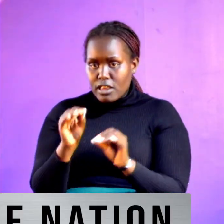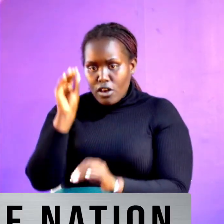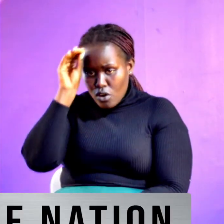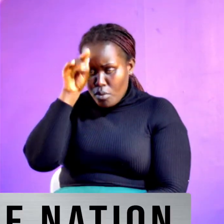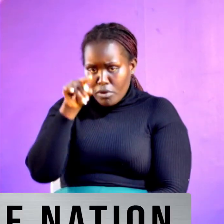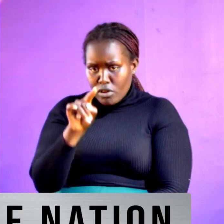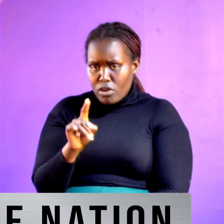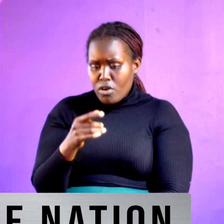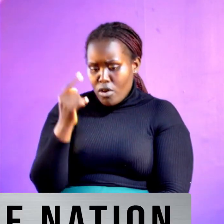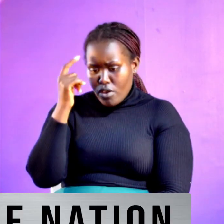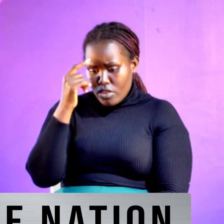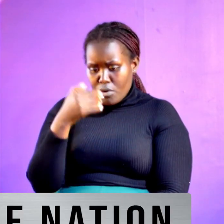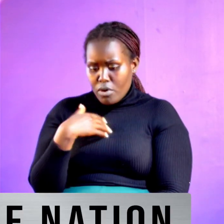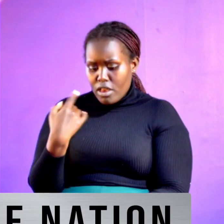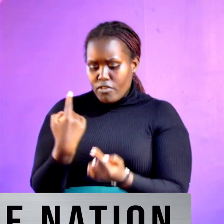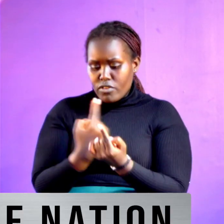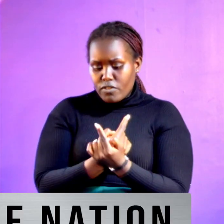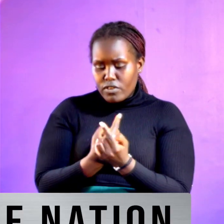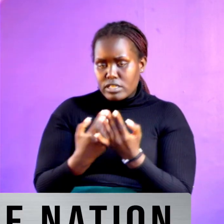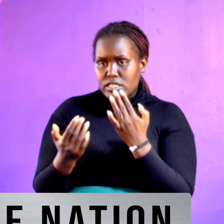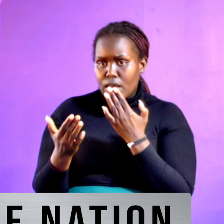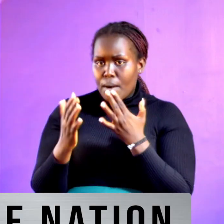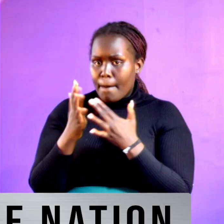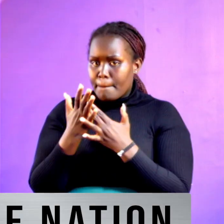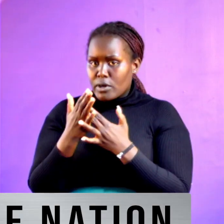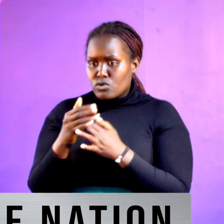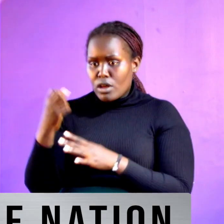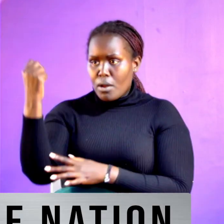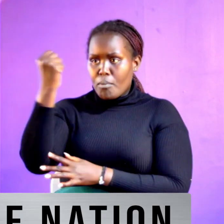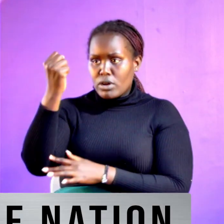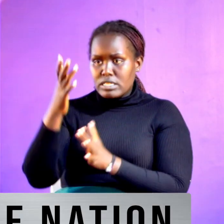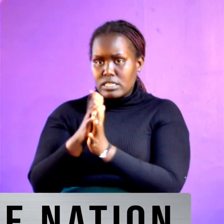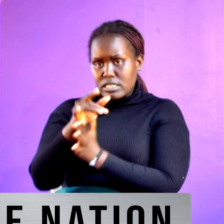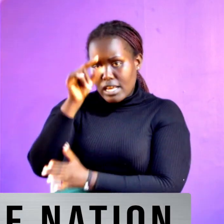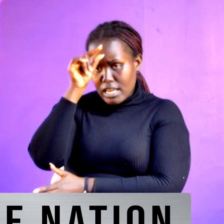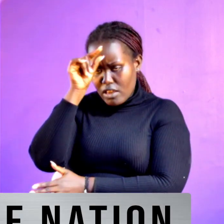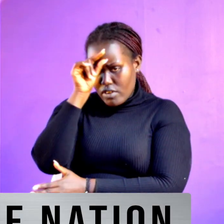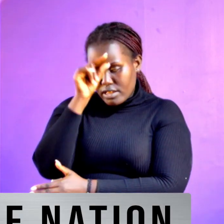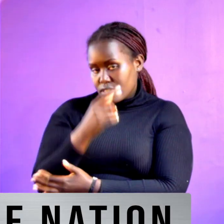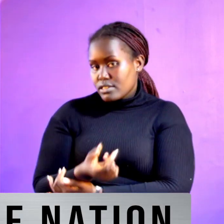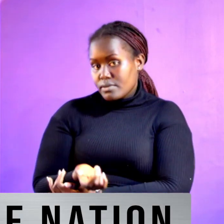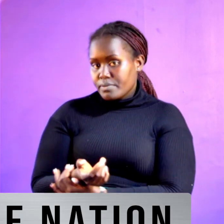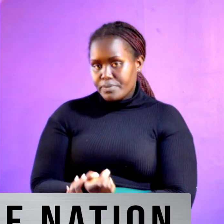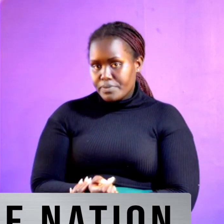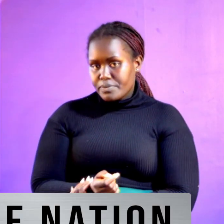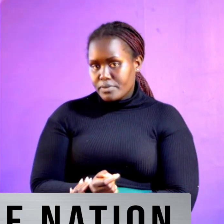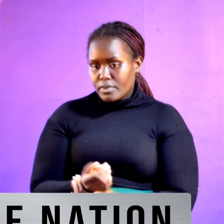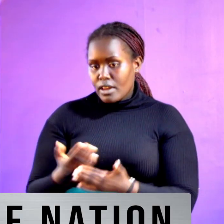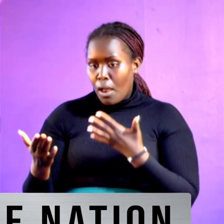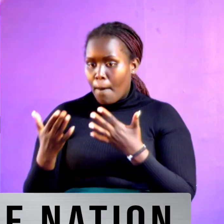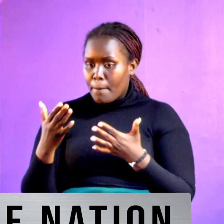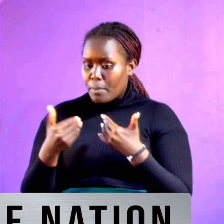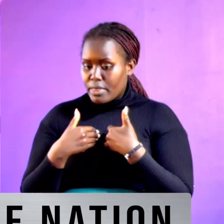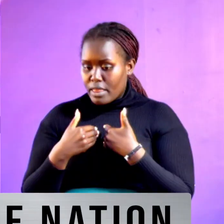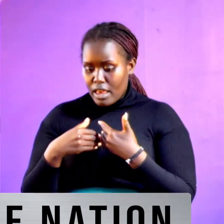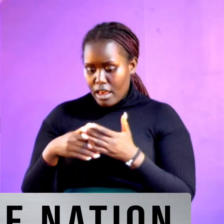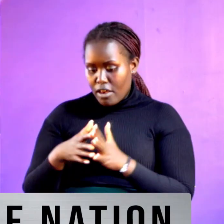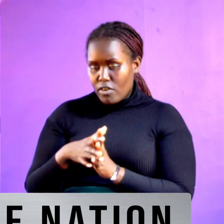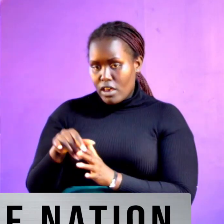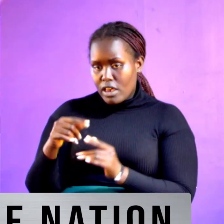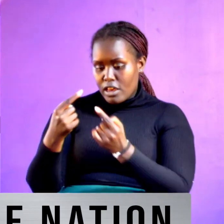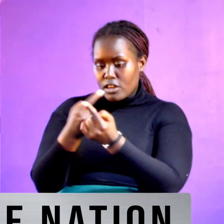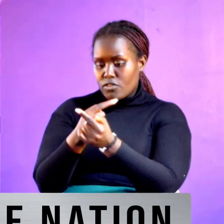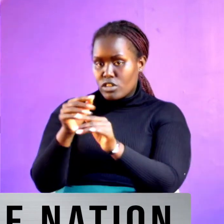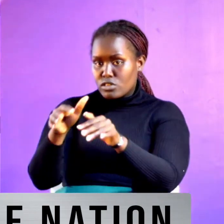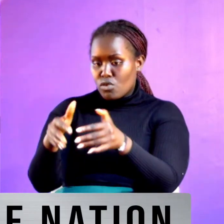a difference between politics and governance? Politics and governance are, they might have a difference in terms of how you look at them,